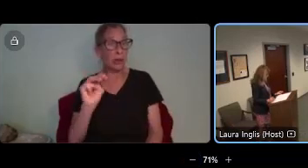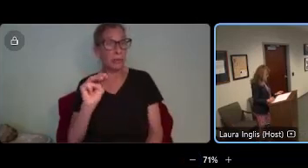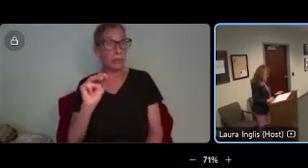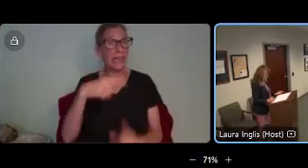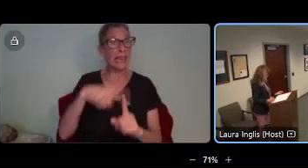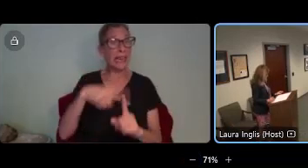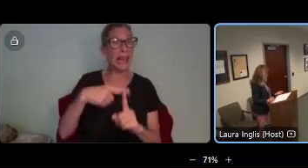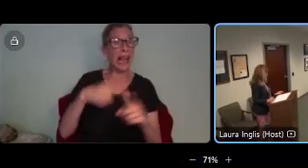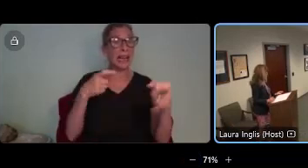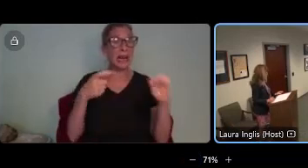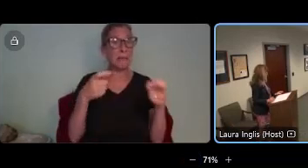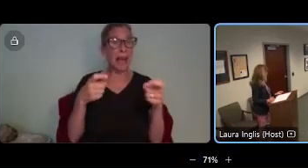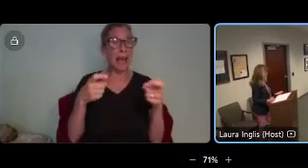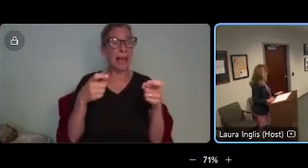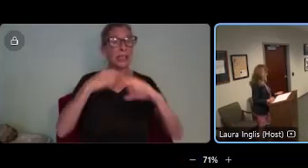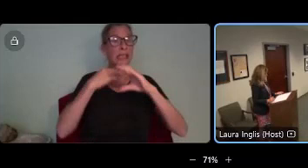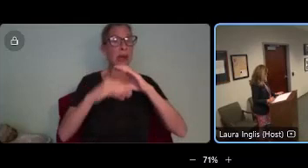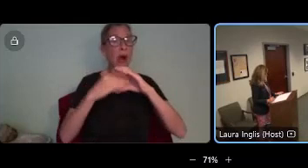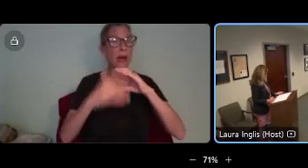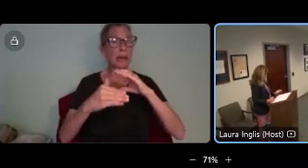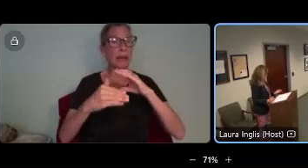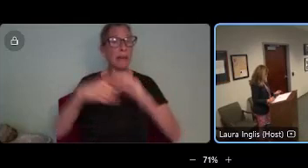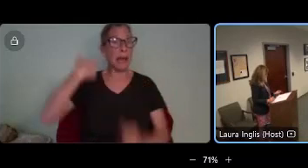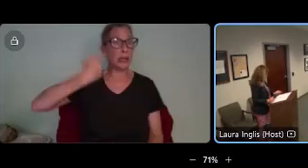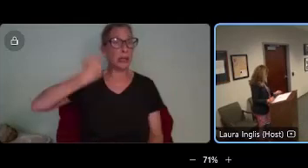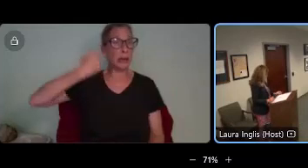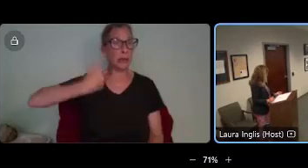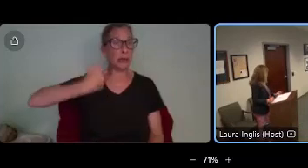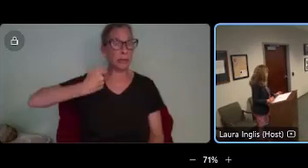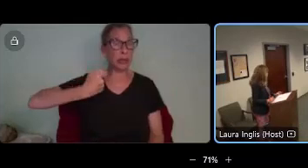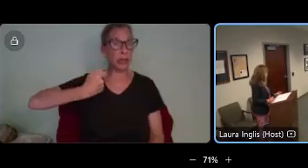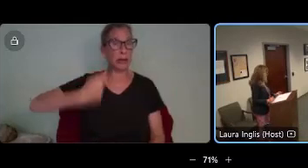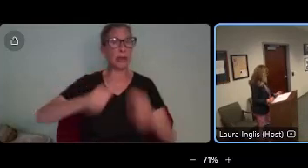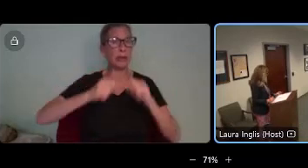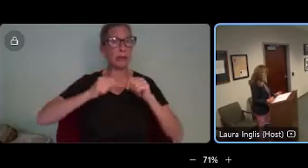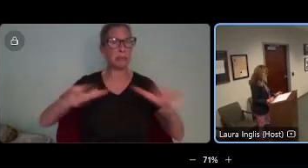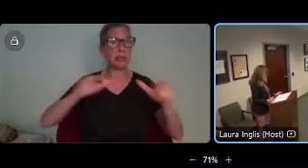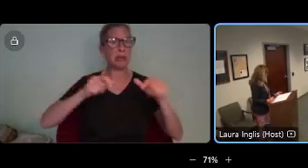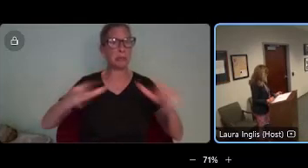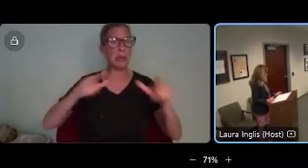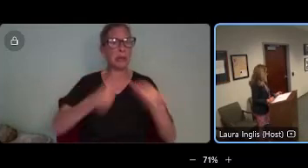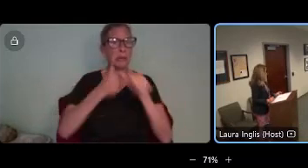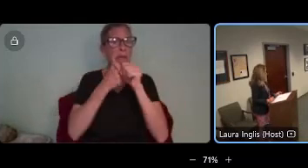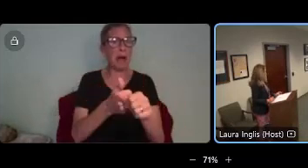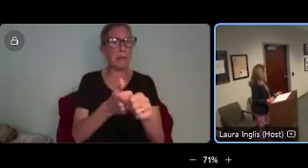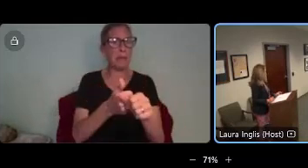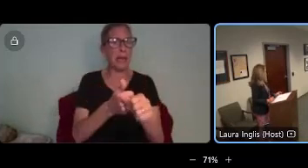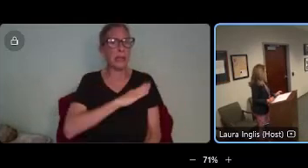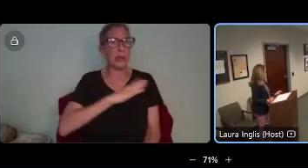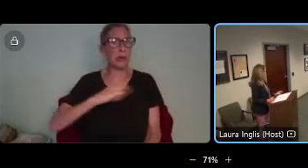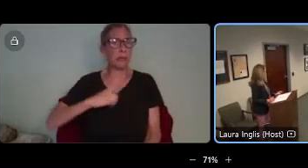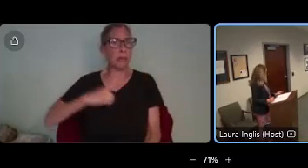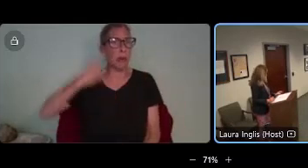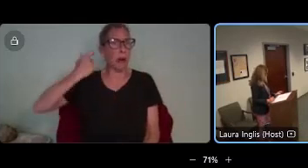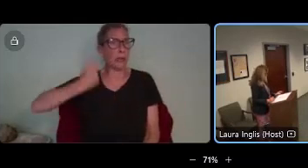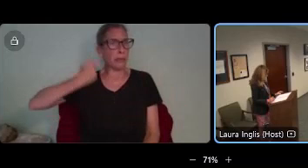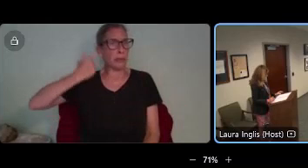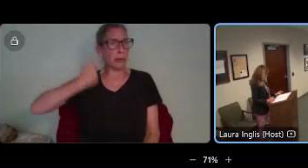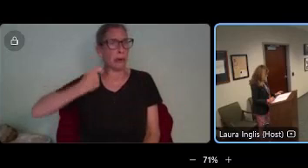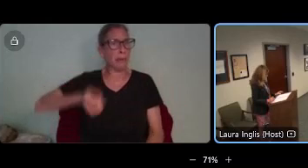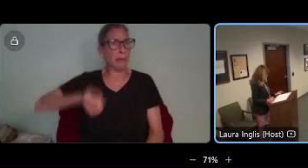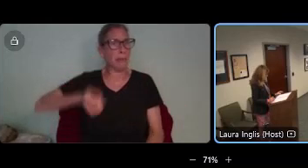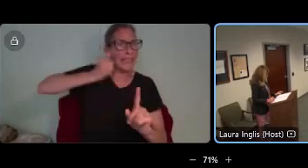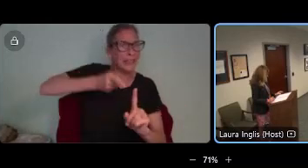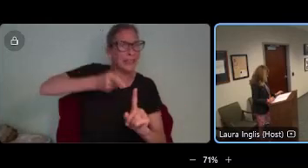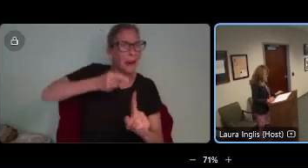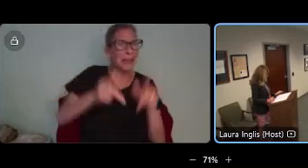Gov Delivery email subscription service, which blasts updates to board subscribers and targeted stakeholders on the topics that they care